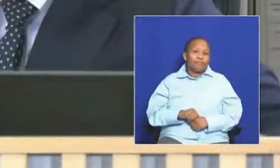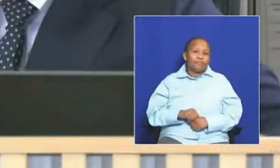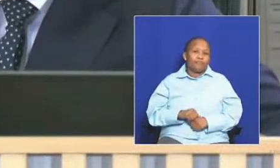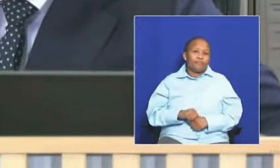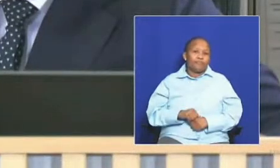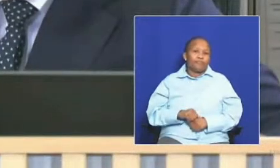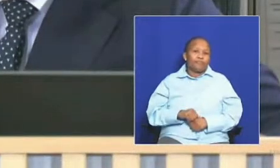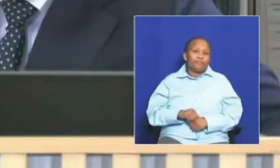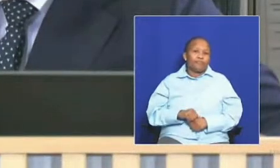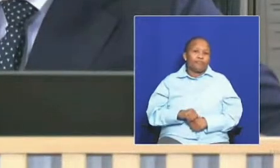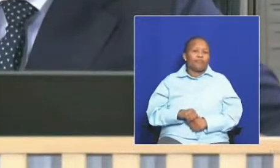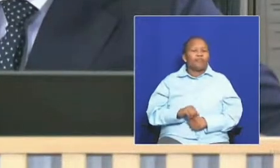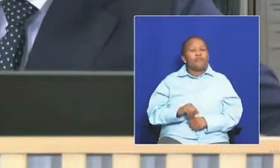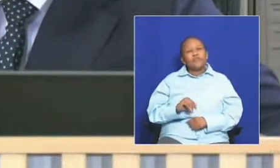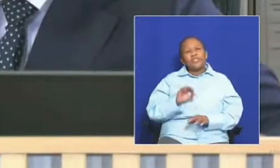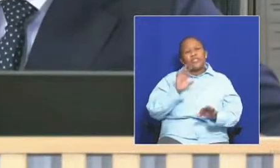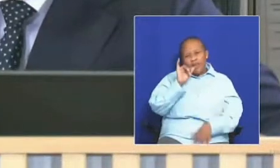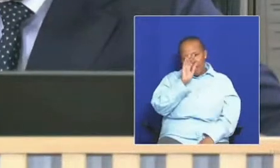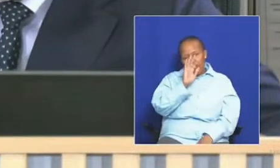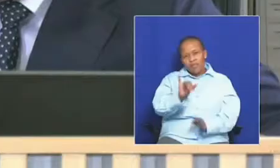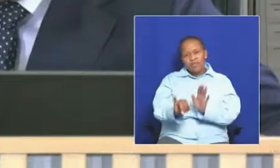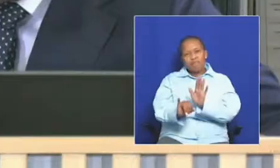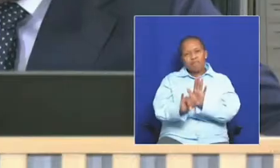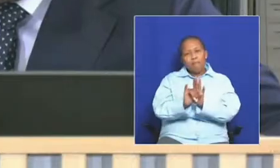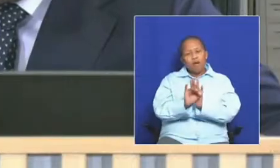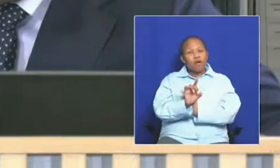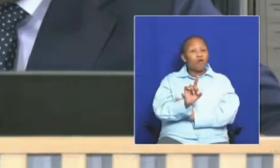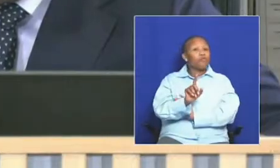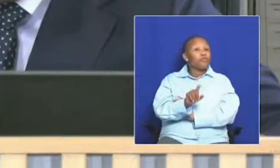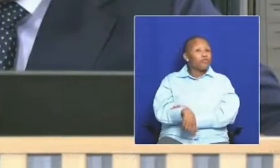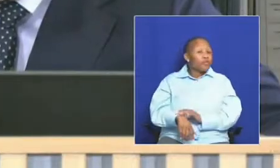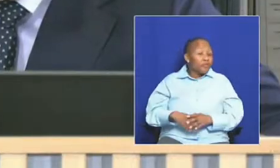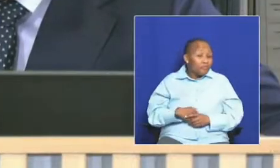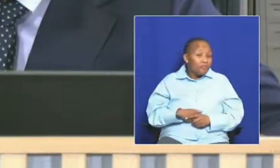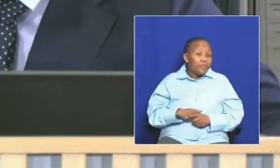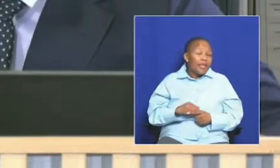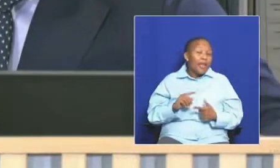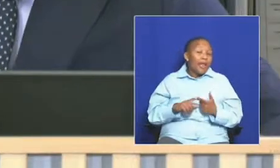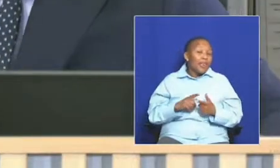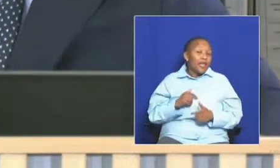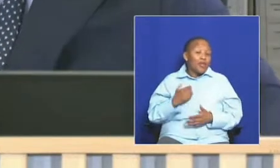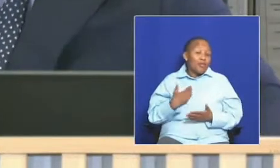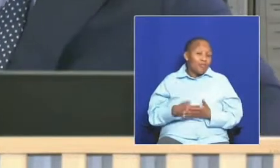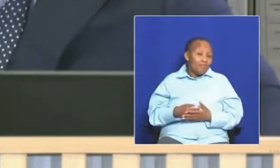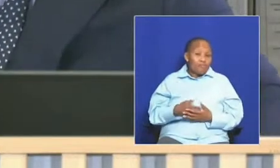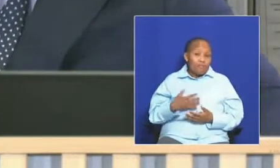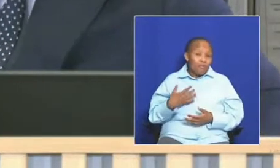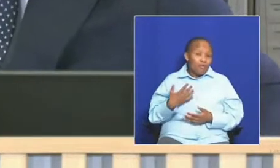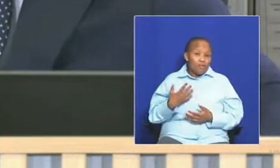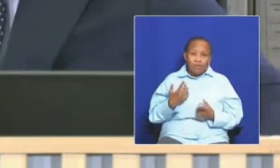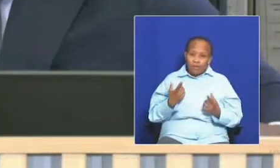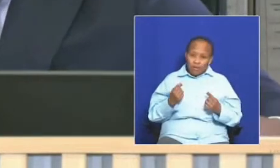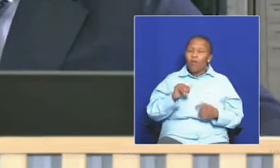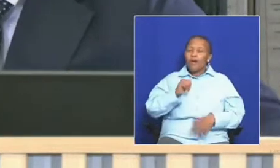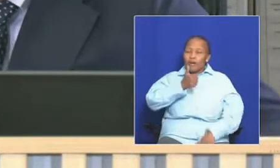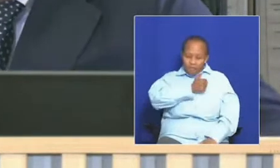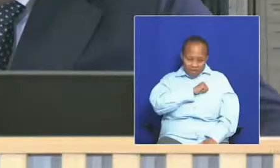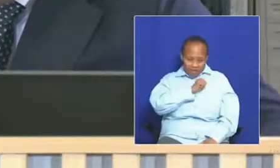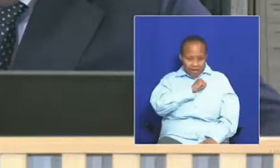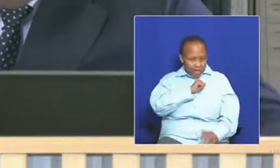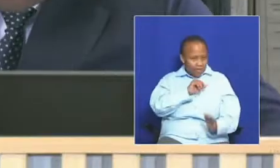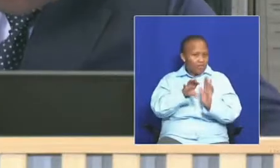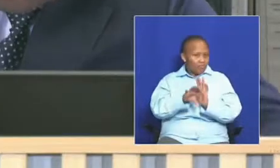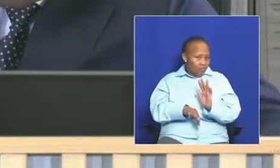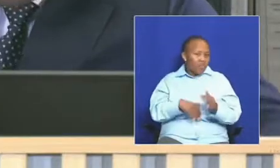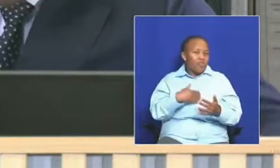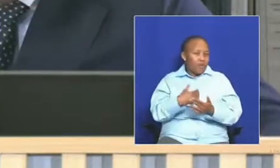to, on the basis of that, claim the privilege. So it's on that basis that if you say, I don't know, and